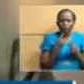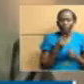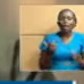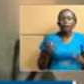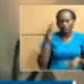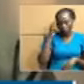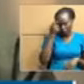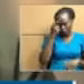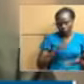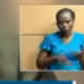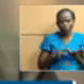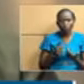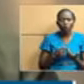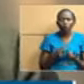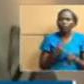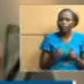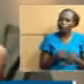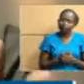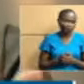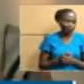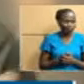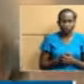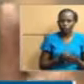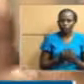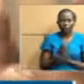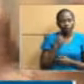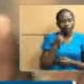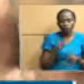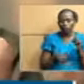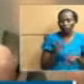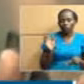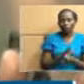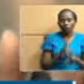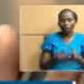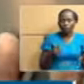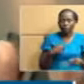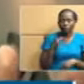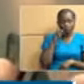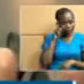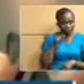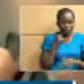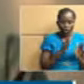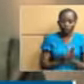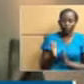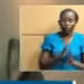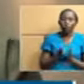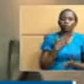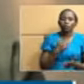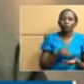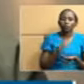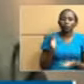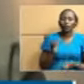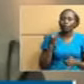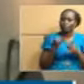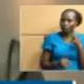went begging. I think this is very unfortunate. I sound very political, but I think that is I think the alignment which we need very much. And